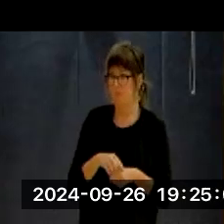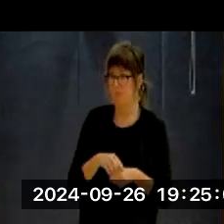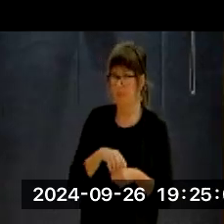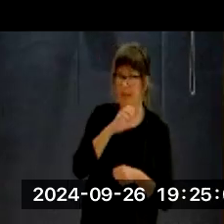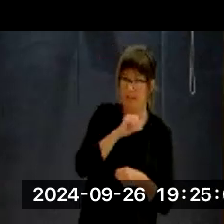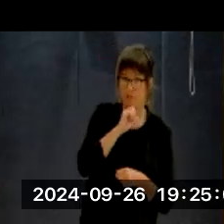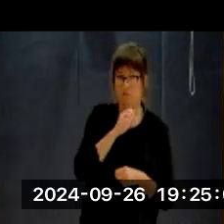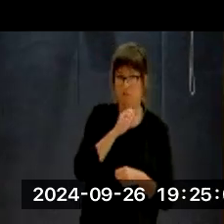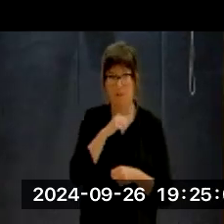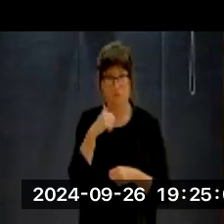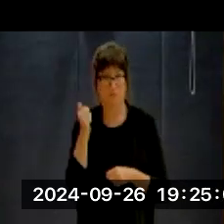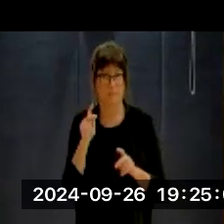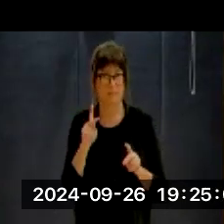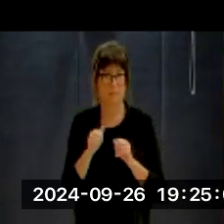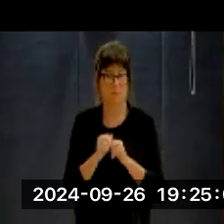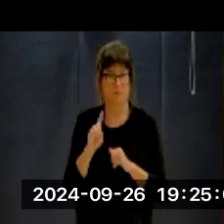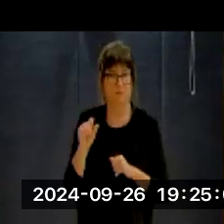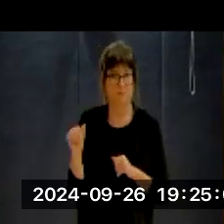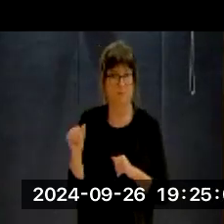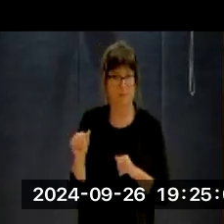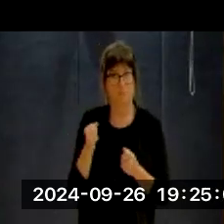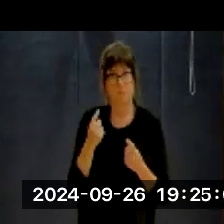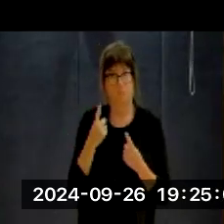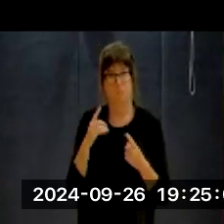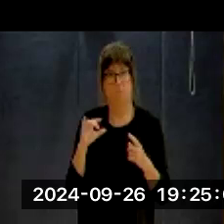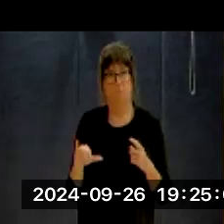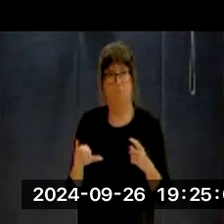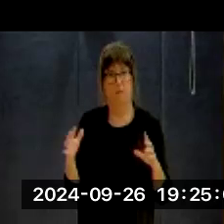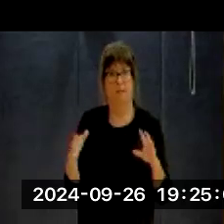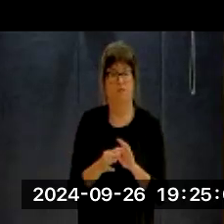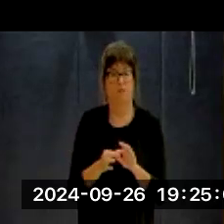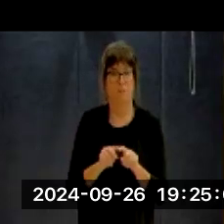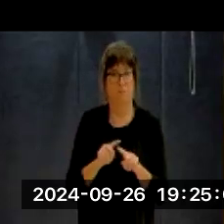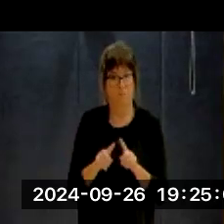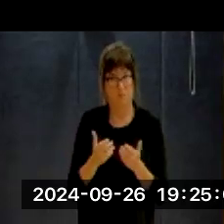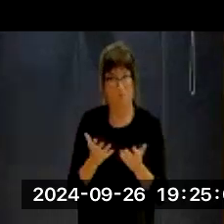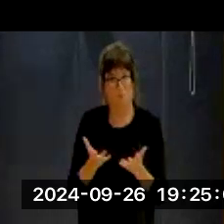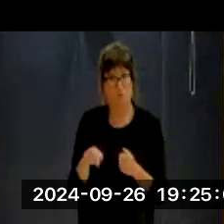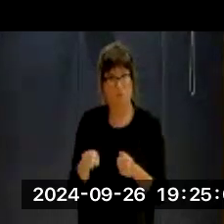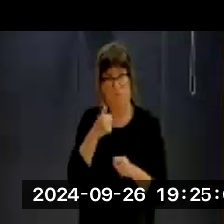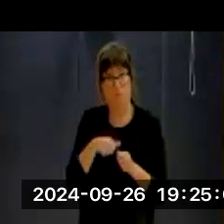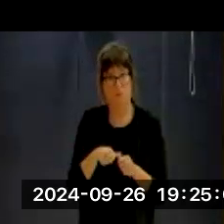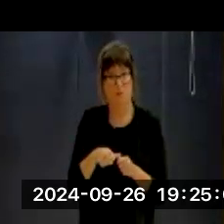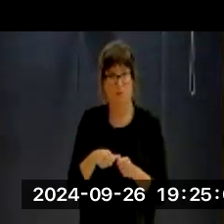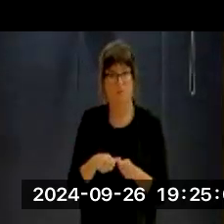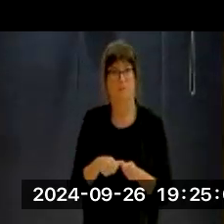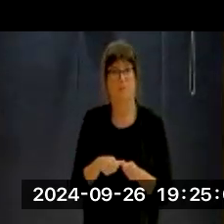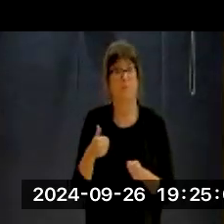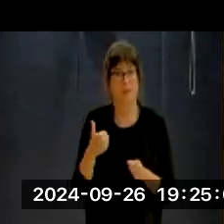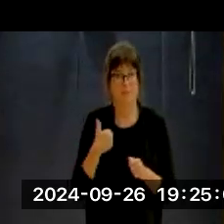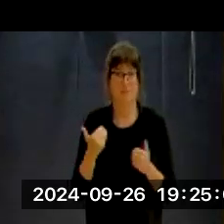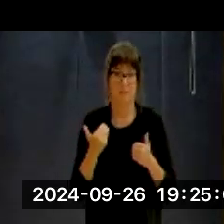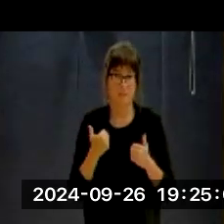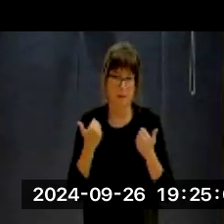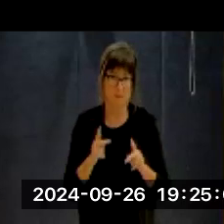and elderly with disability. But I also want to encourage people to remember that there are also young people